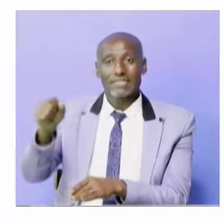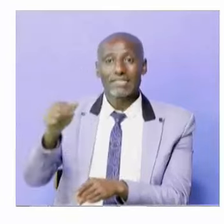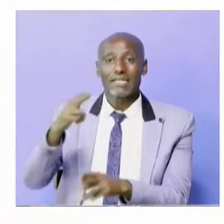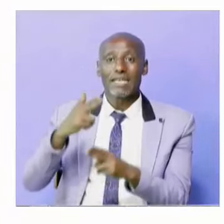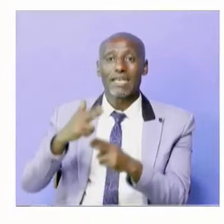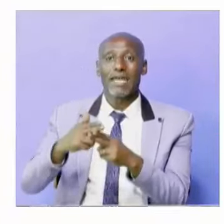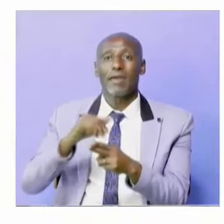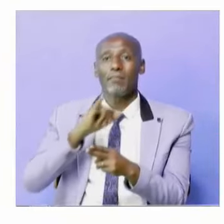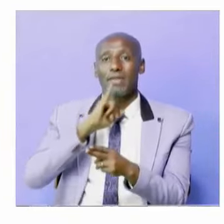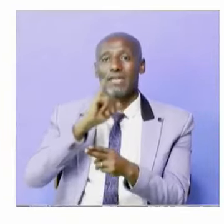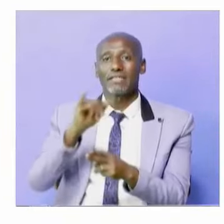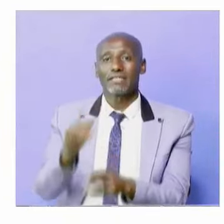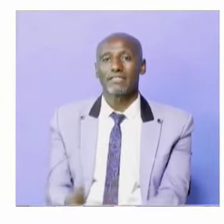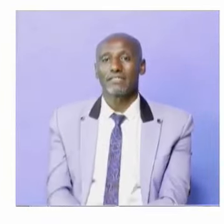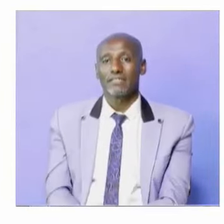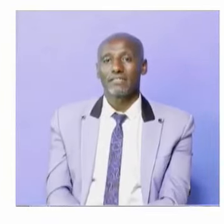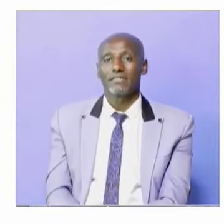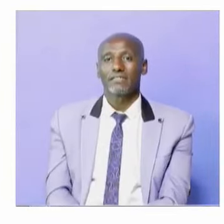name is